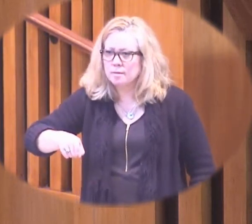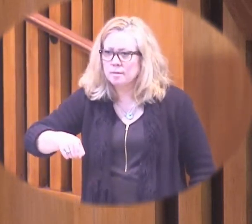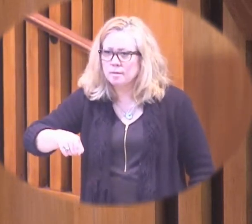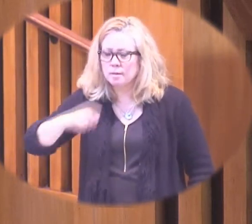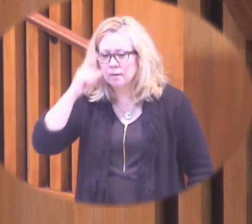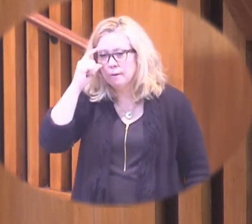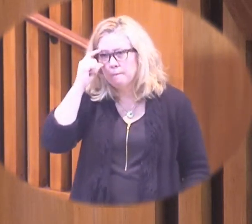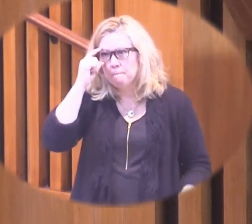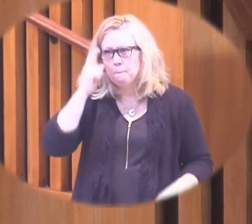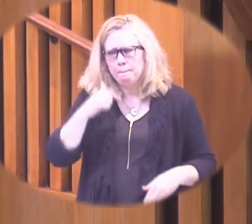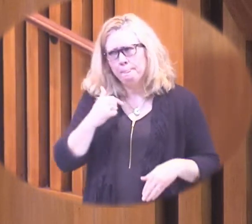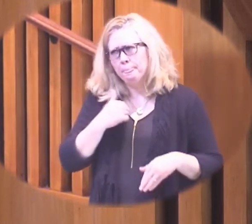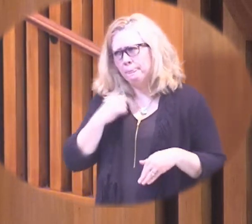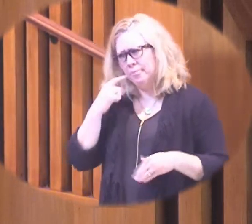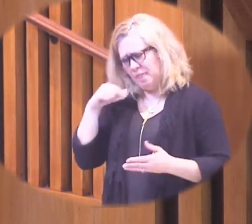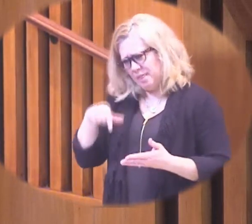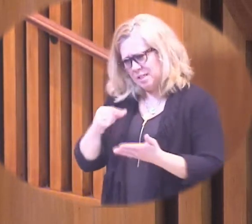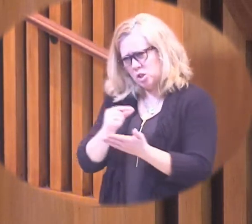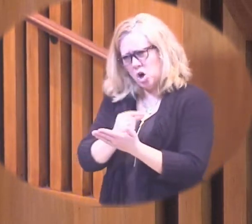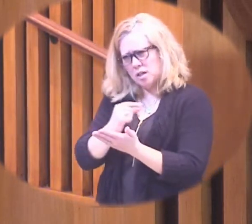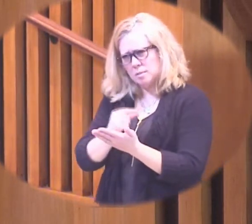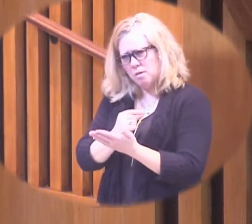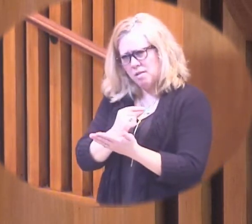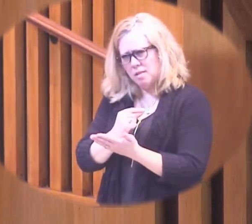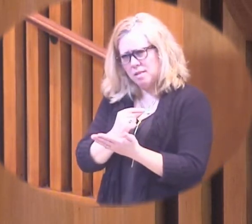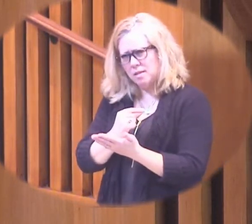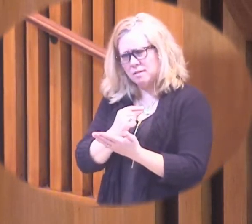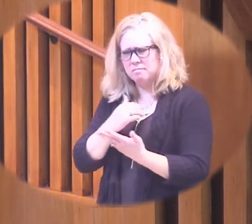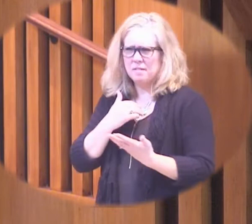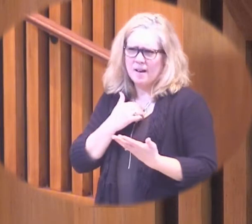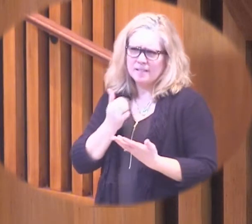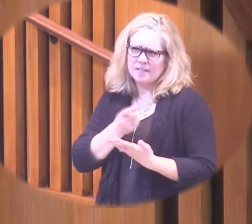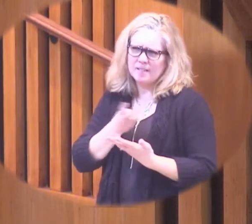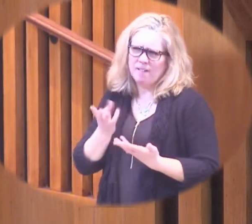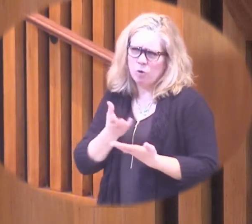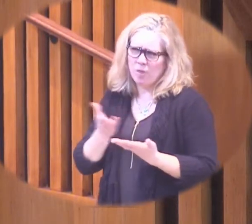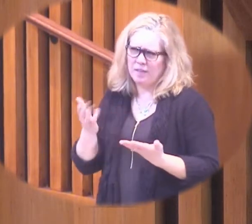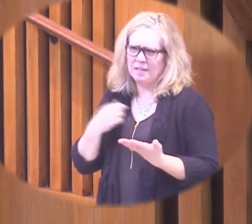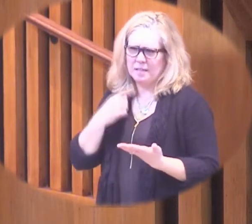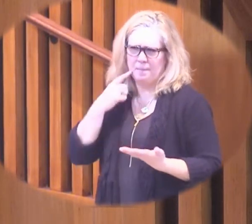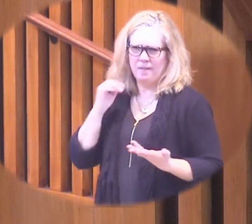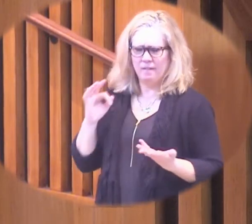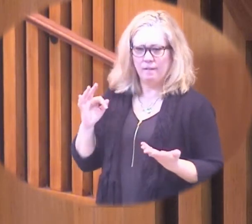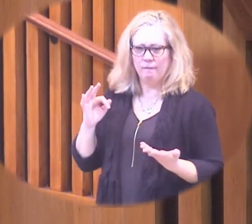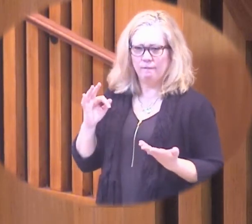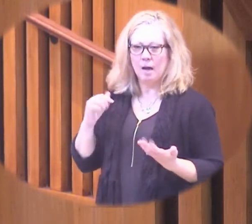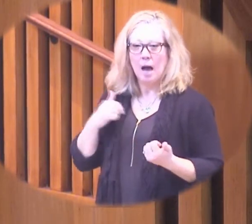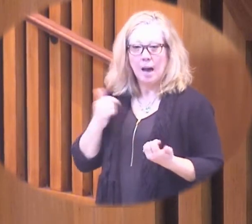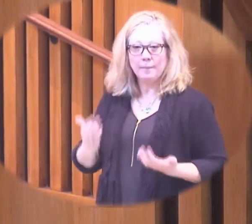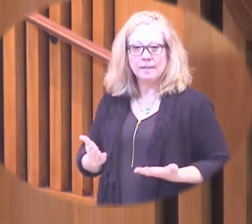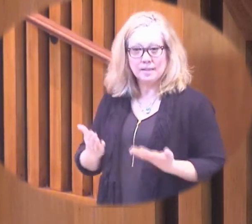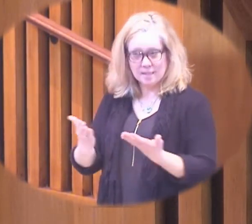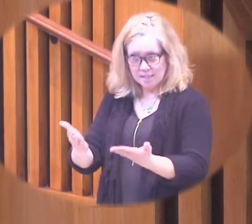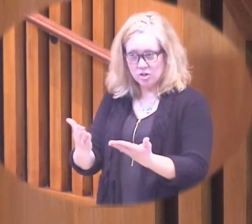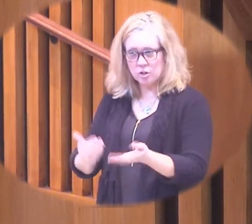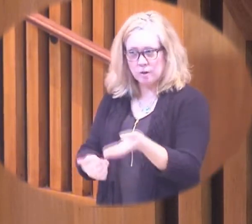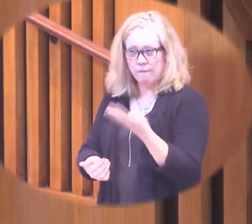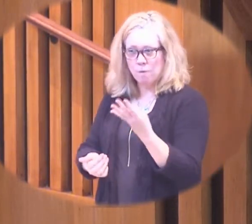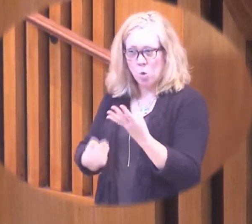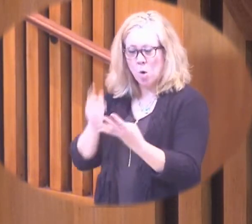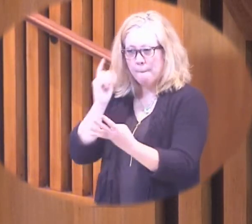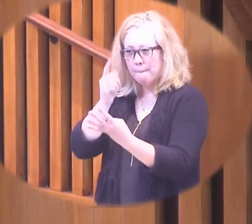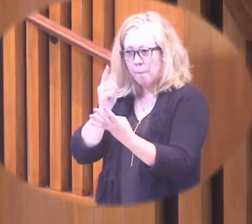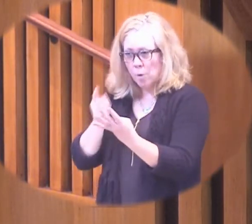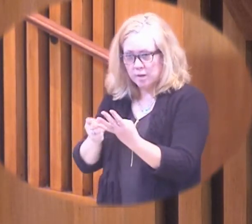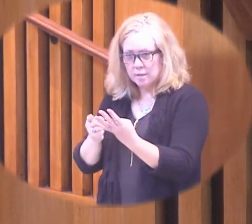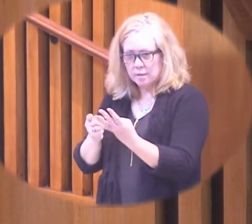Now, I think this gospel might suggest a number of different things, of course, but I would like to suggest four touch points for our